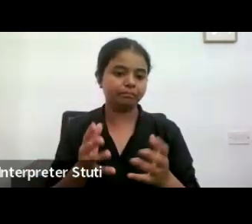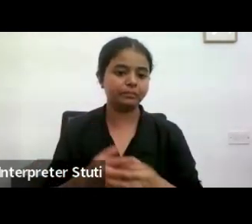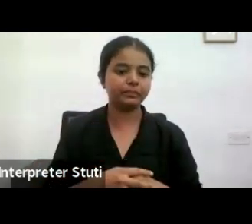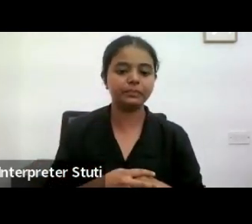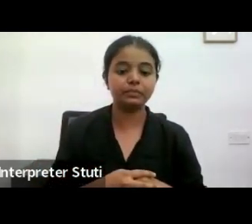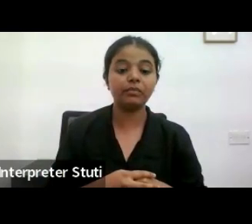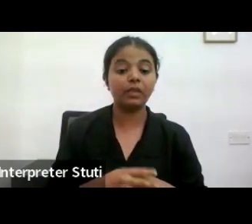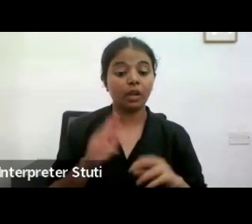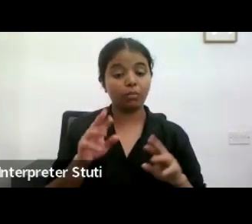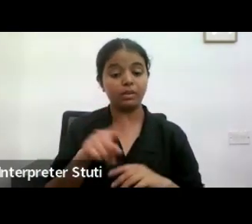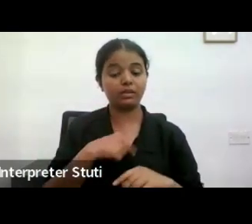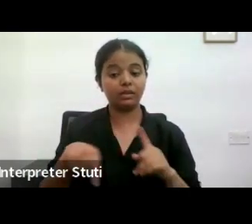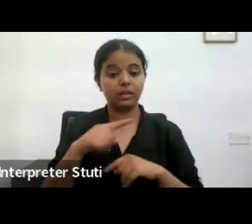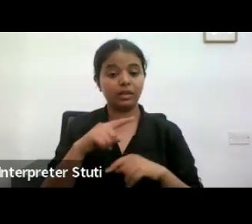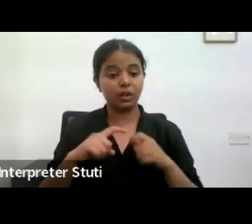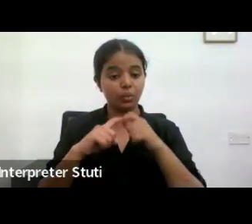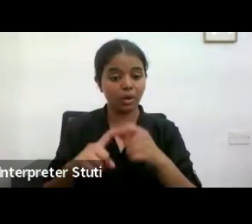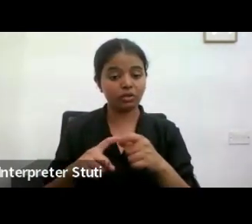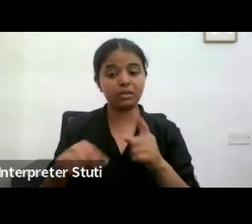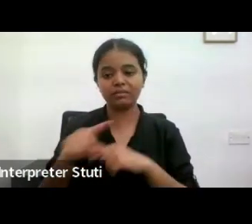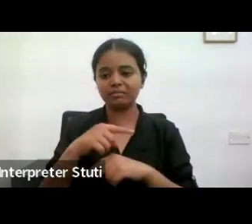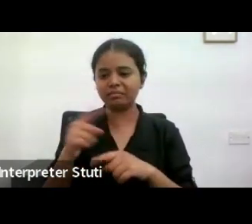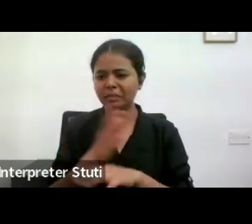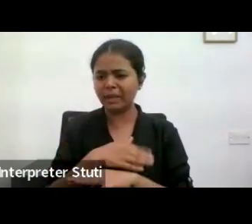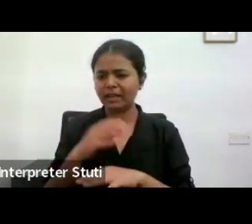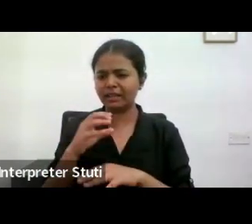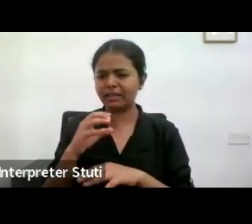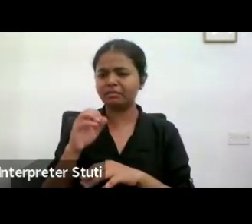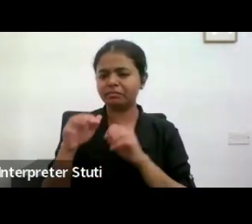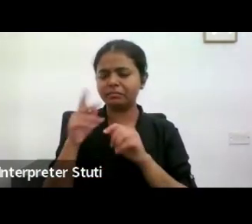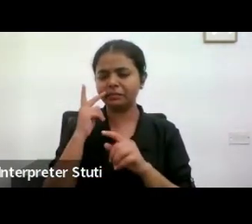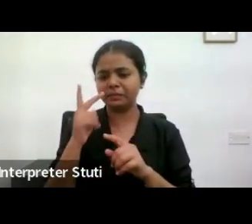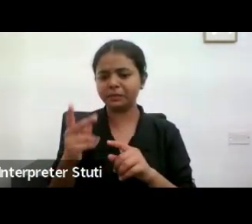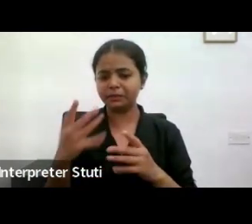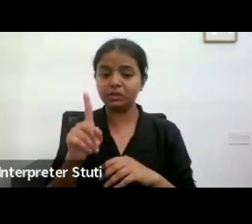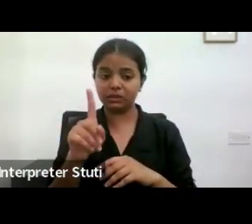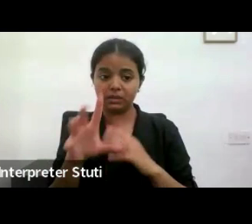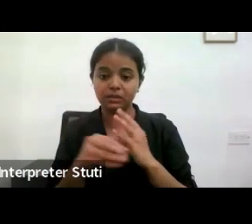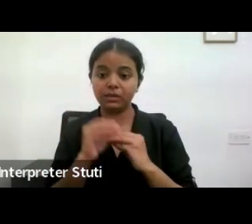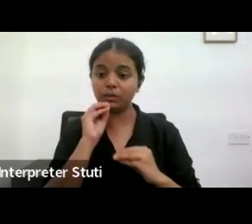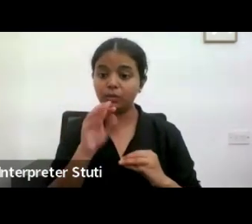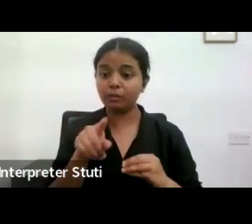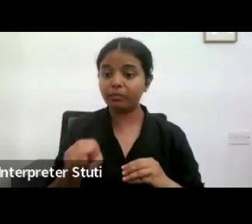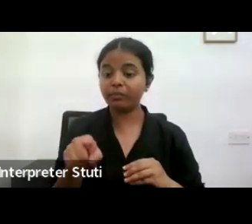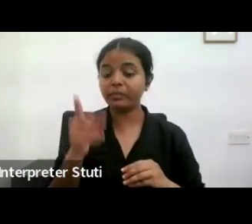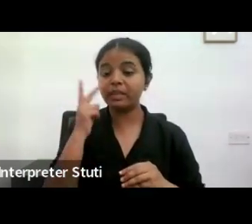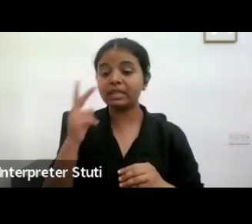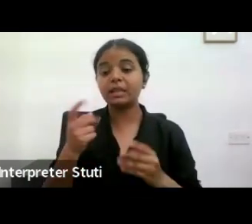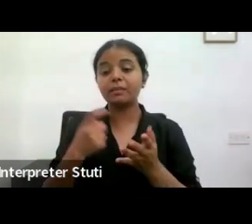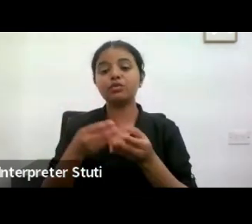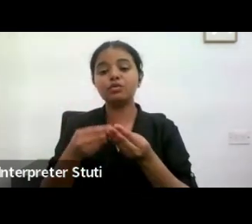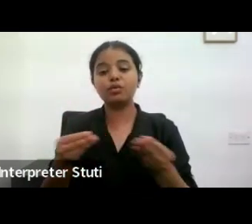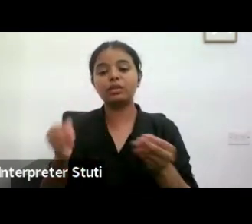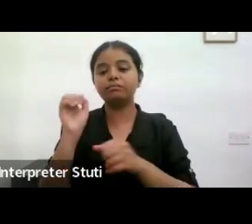hope you're beginning to fill in the chat. Please also notice that we've put some resource links